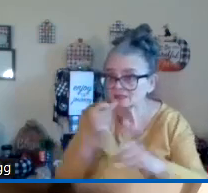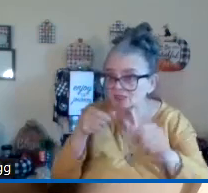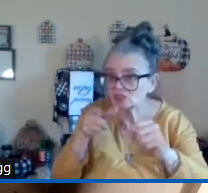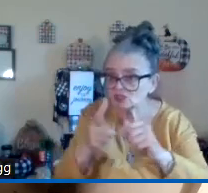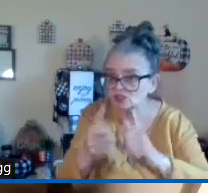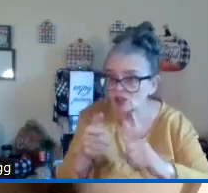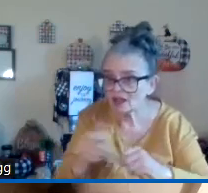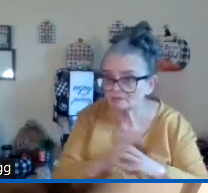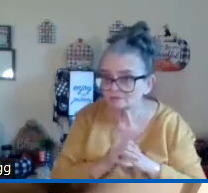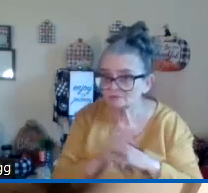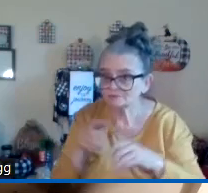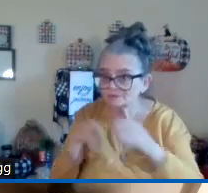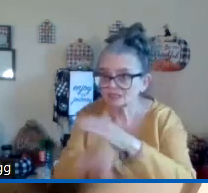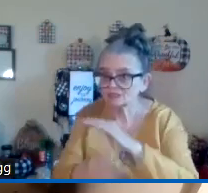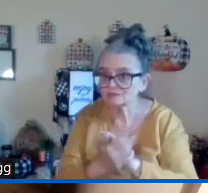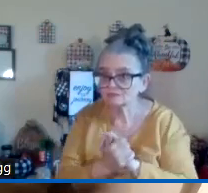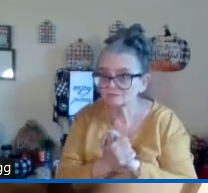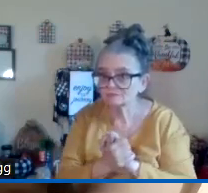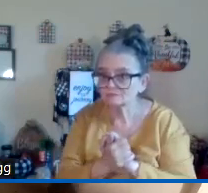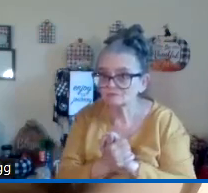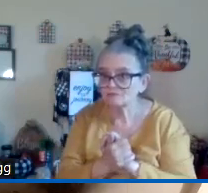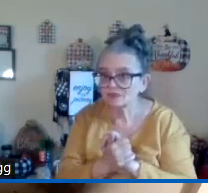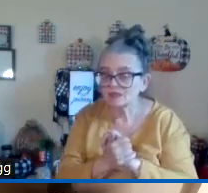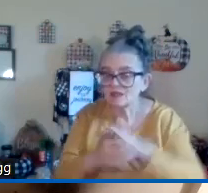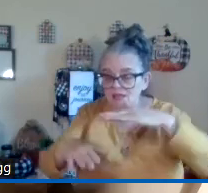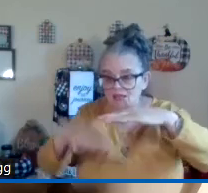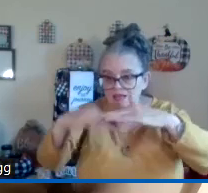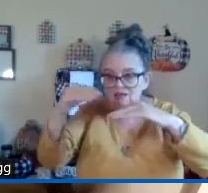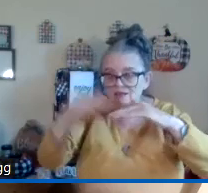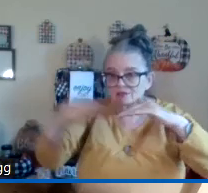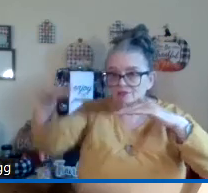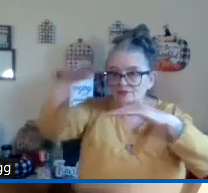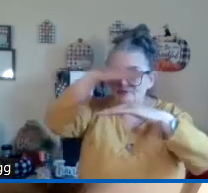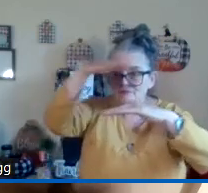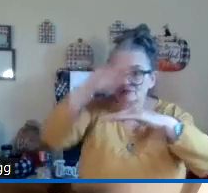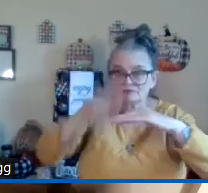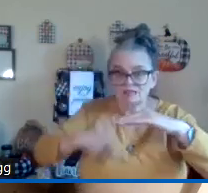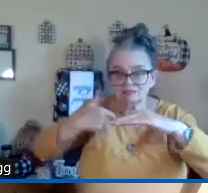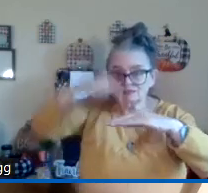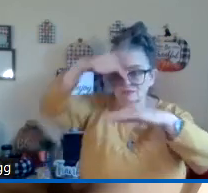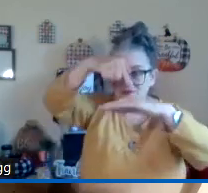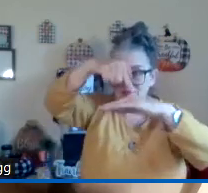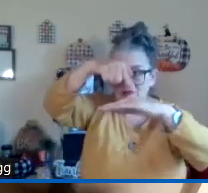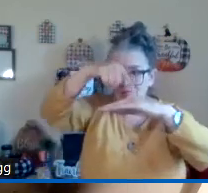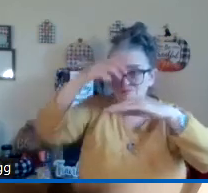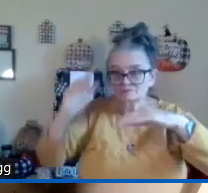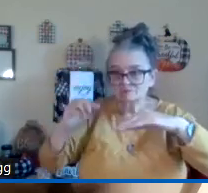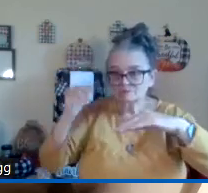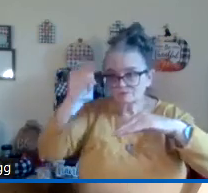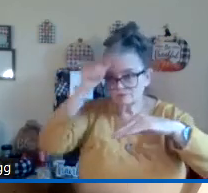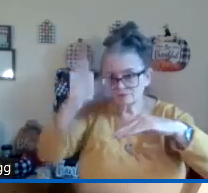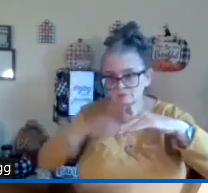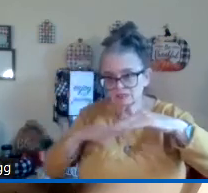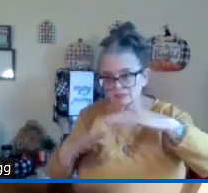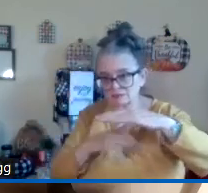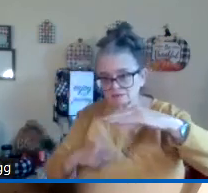us, share it with others, and then he will just bless us with more and be sure our needs are